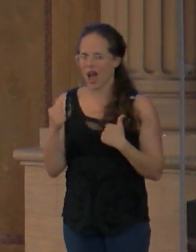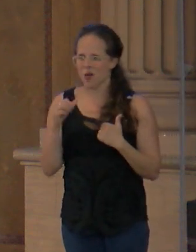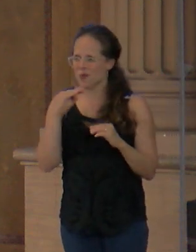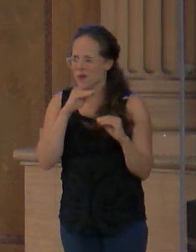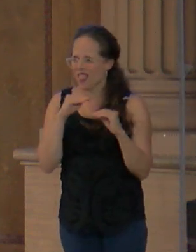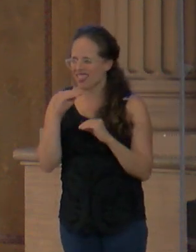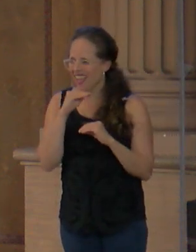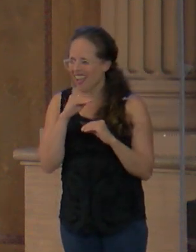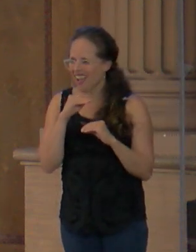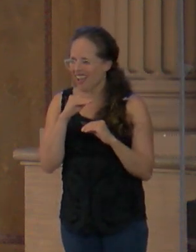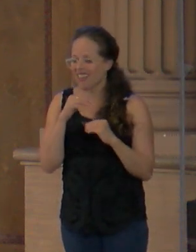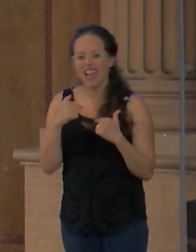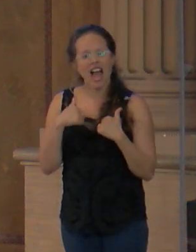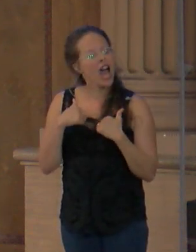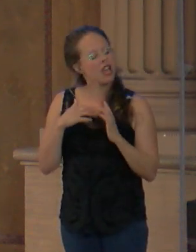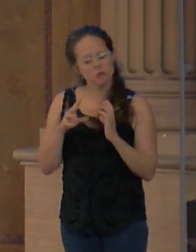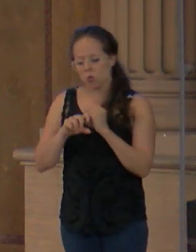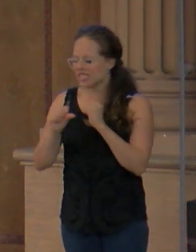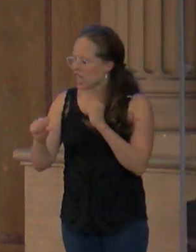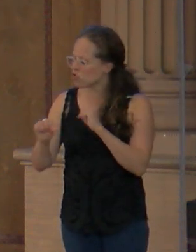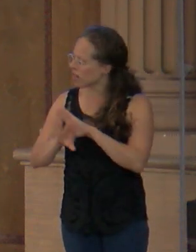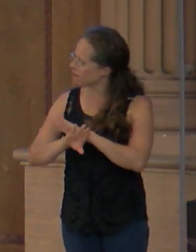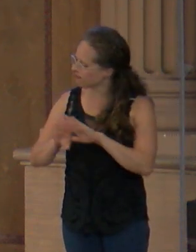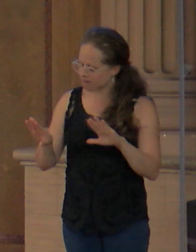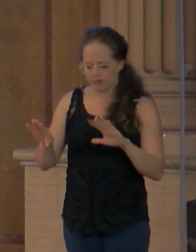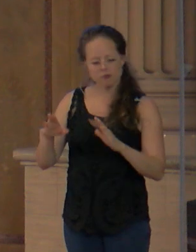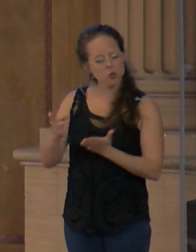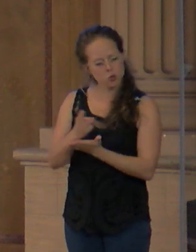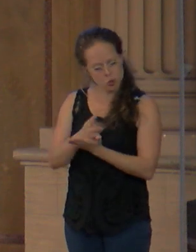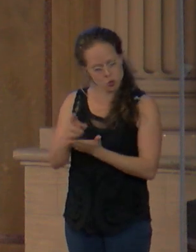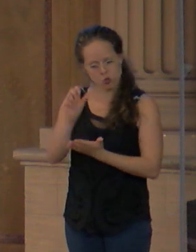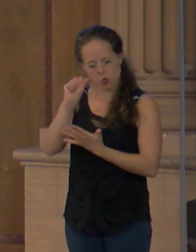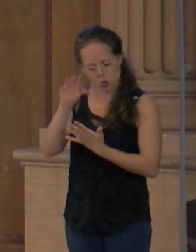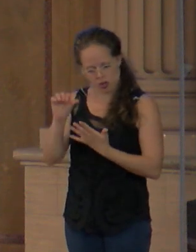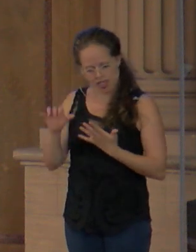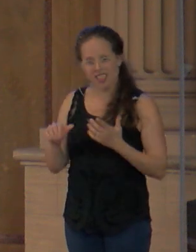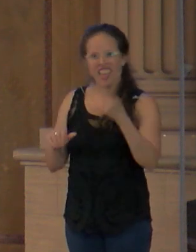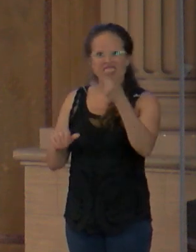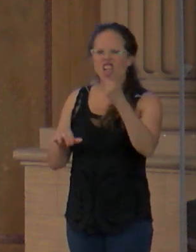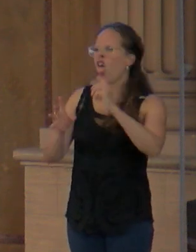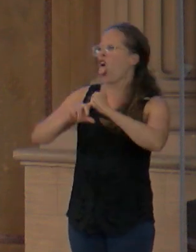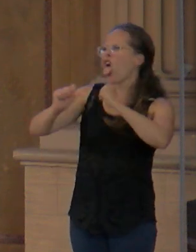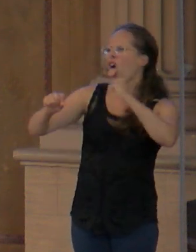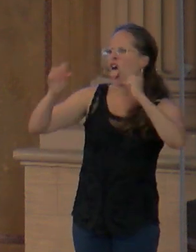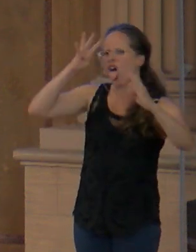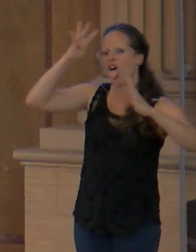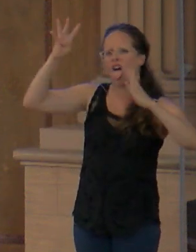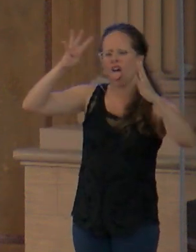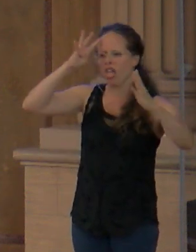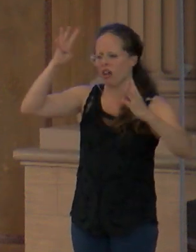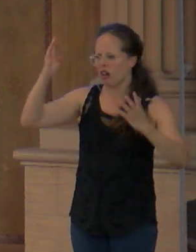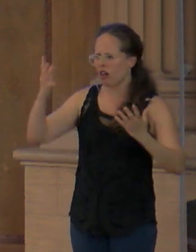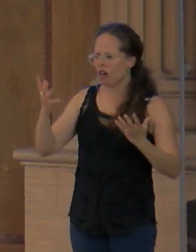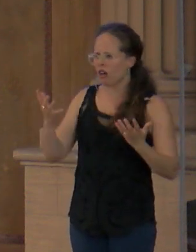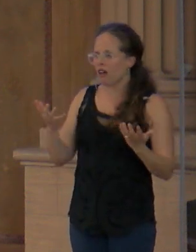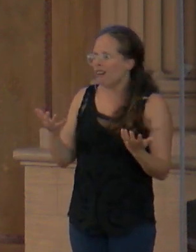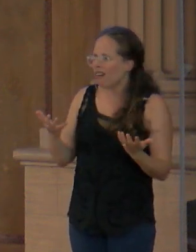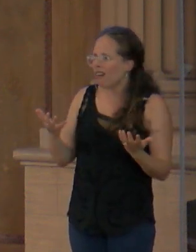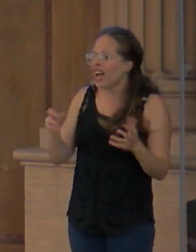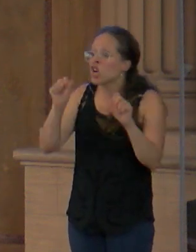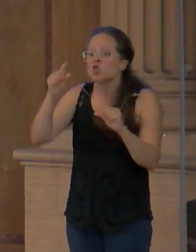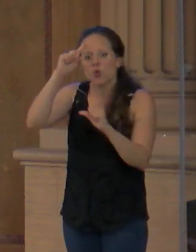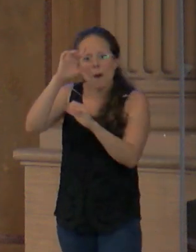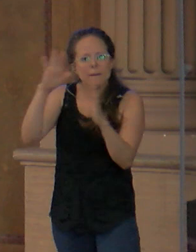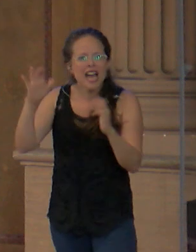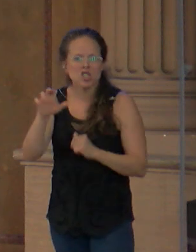the truth, they will. And so you can be in a situation like that and you can feel like there's absolutely no way I could win. I mean, what would happen in the NFL if one